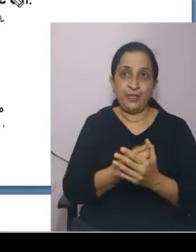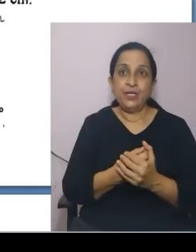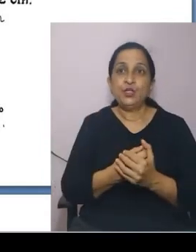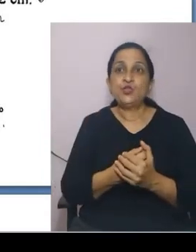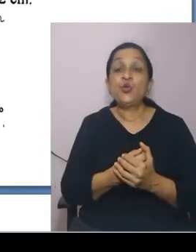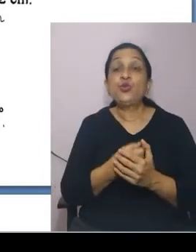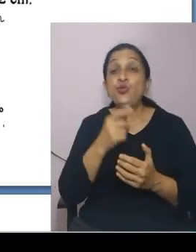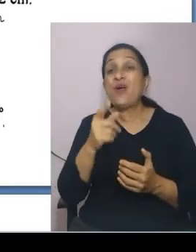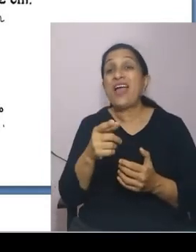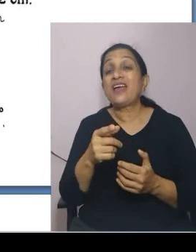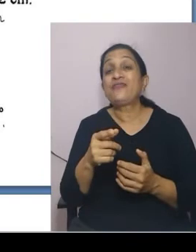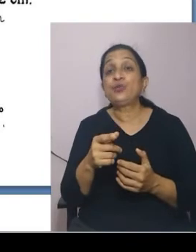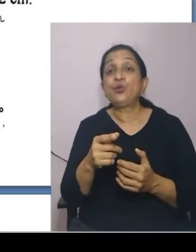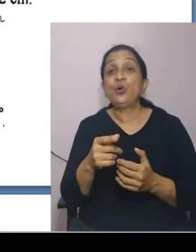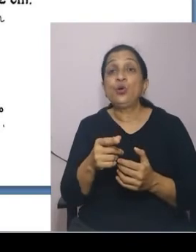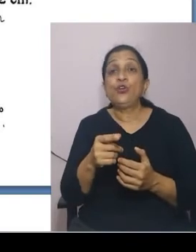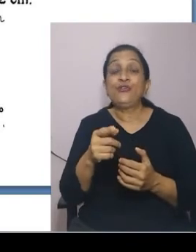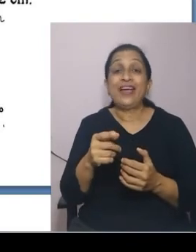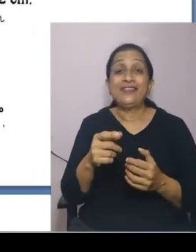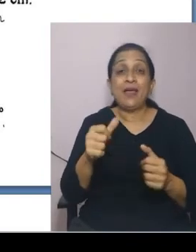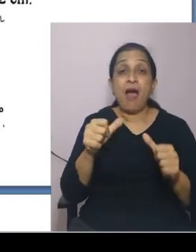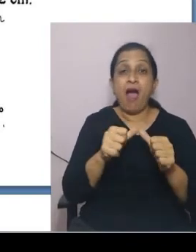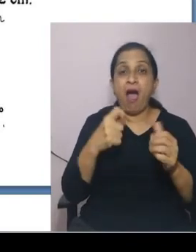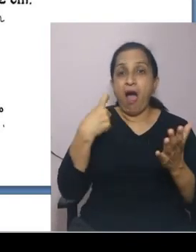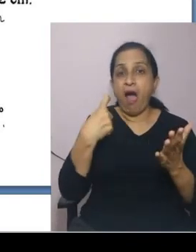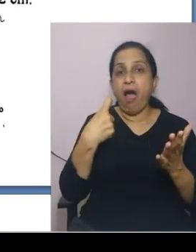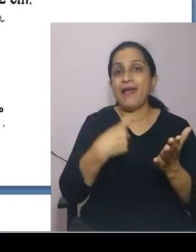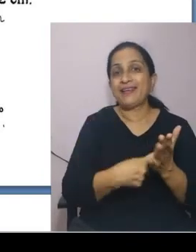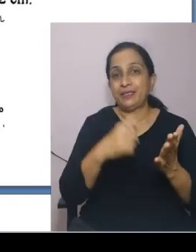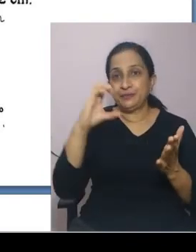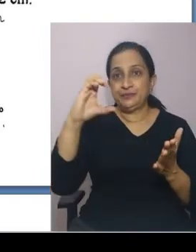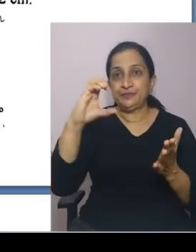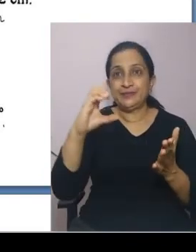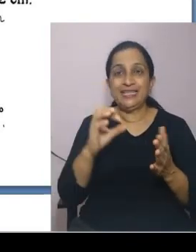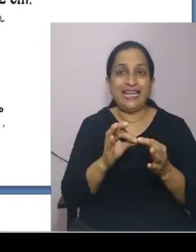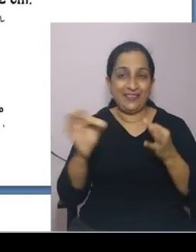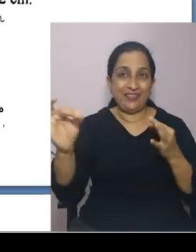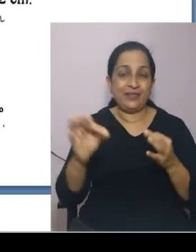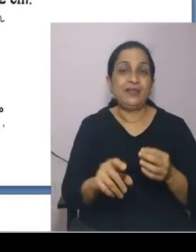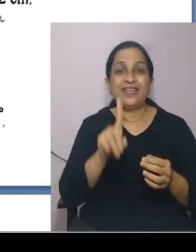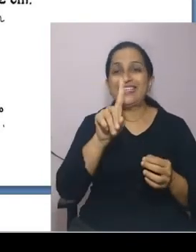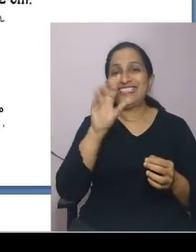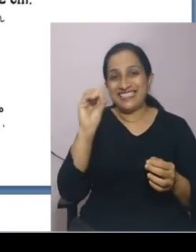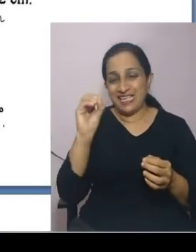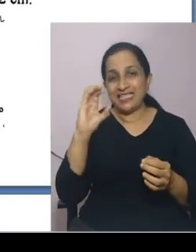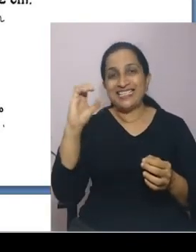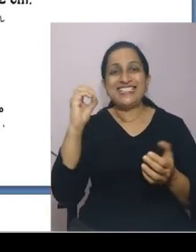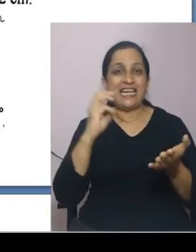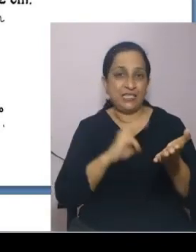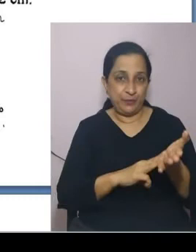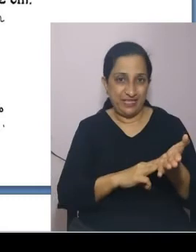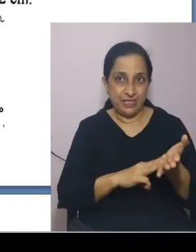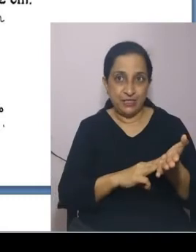When the angle subtended in center was arc length is 10 cm. That is, arc is always given